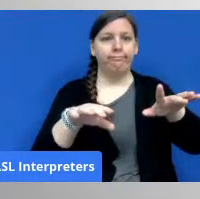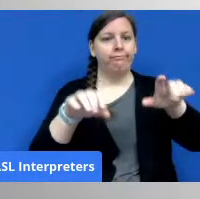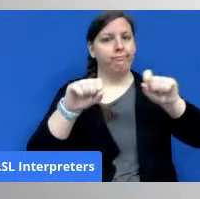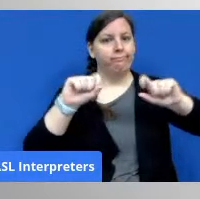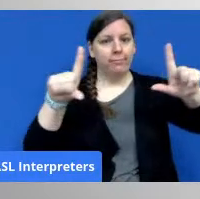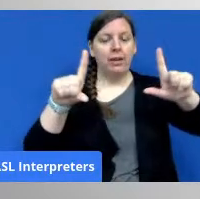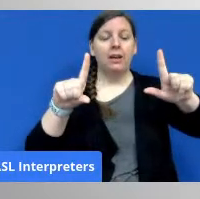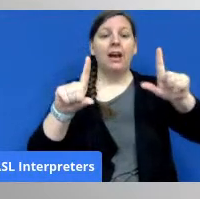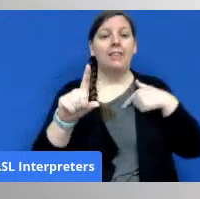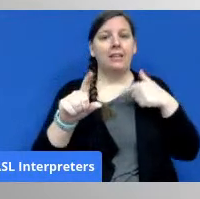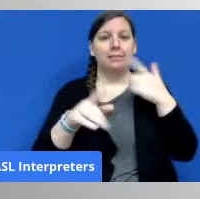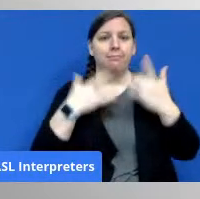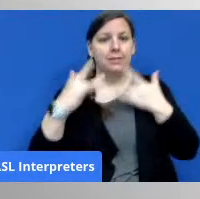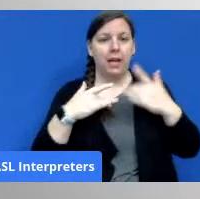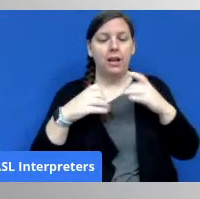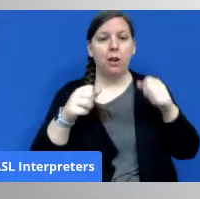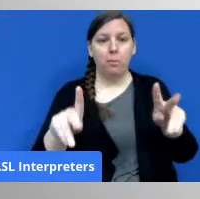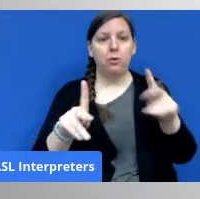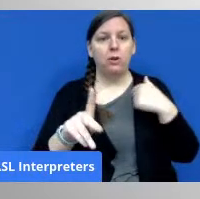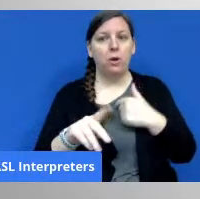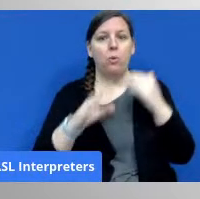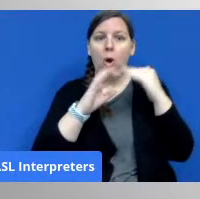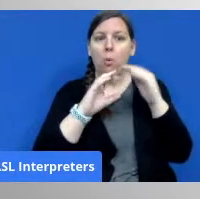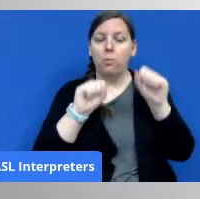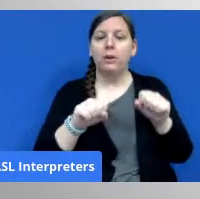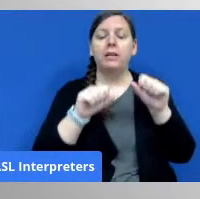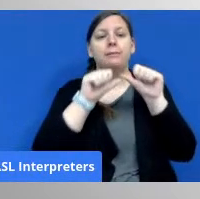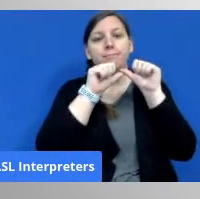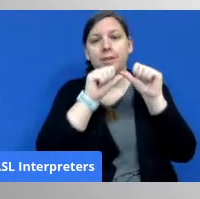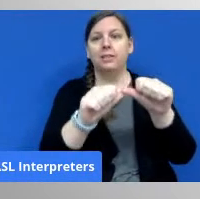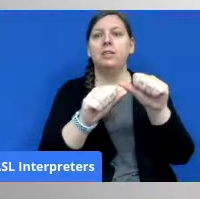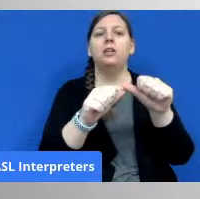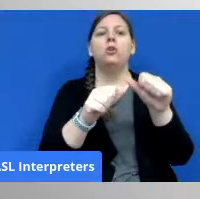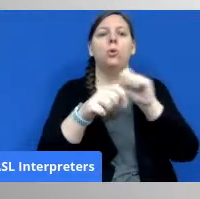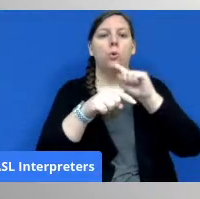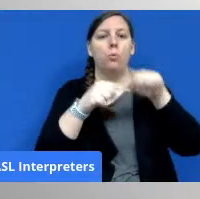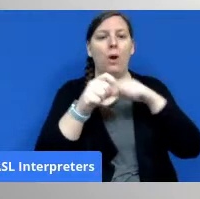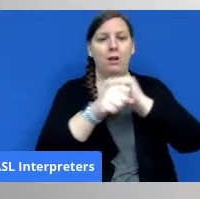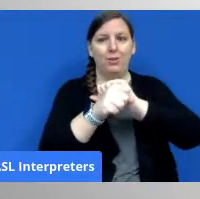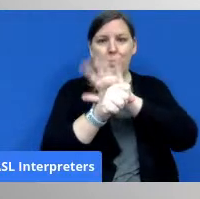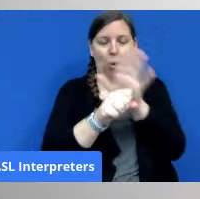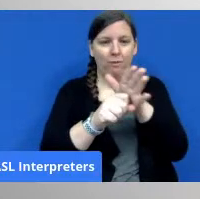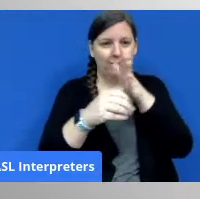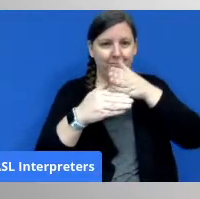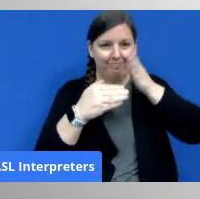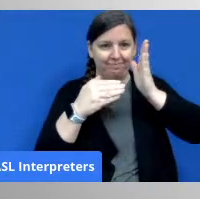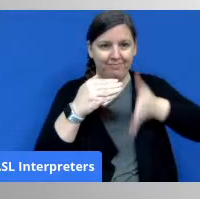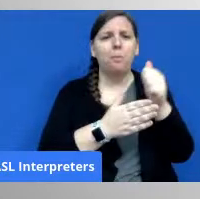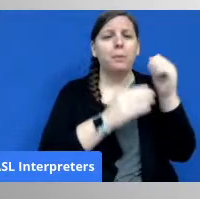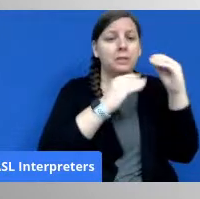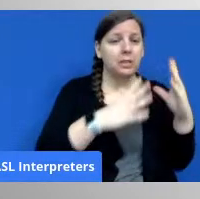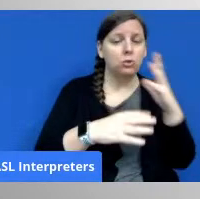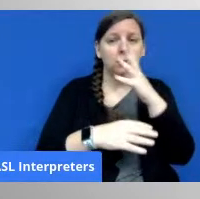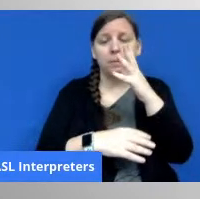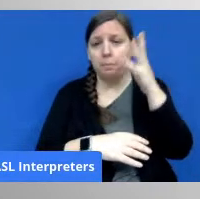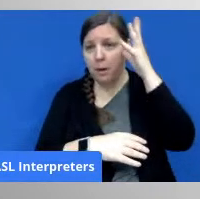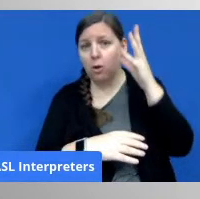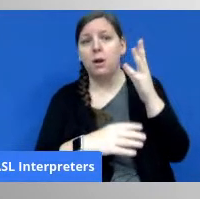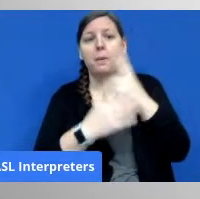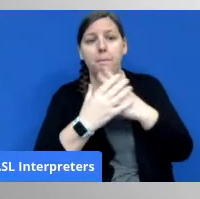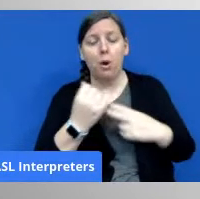continue even after the pandemic, because we think the content is going to be really helpful for classroom teachers as well as parents.